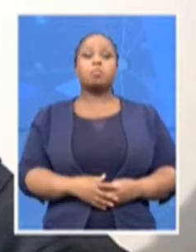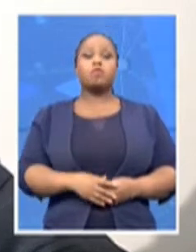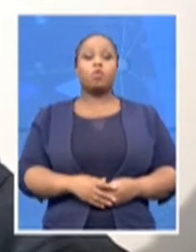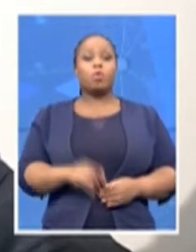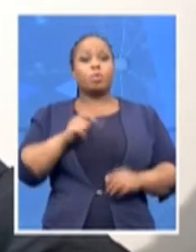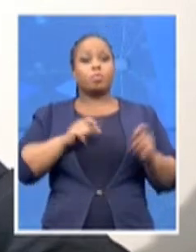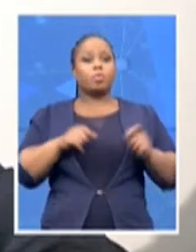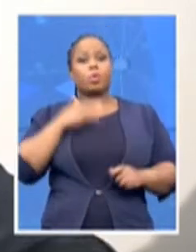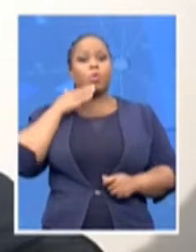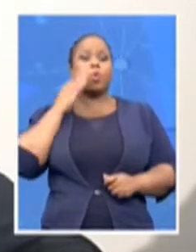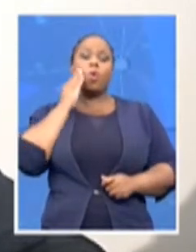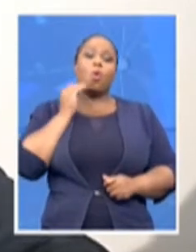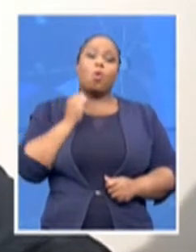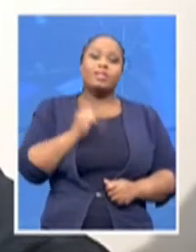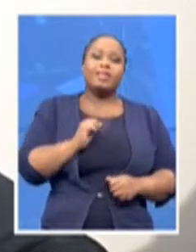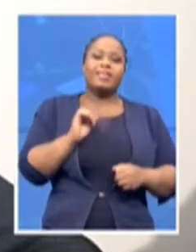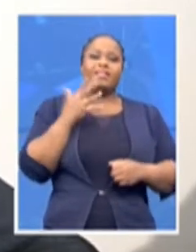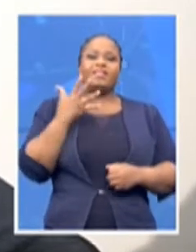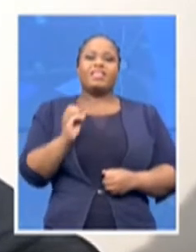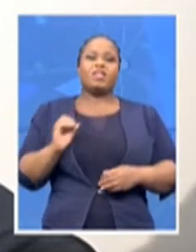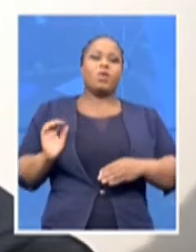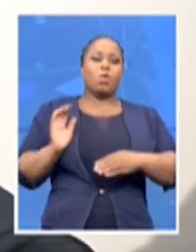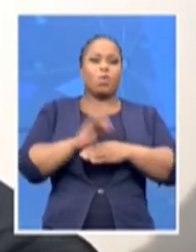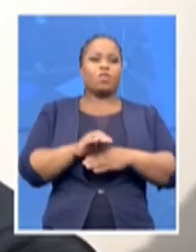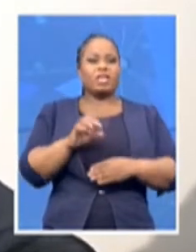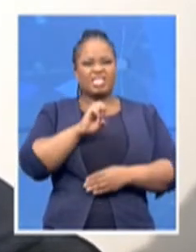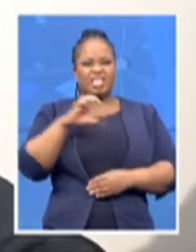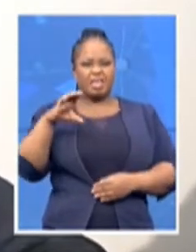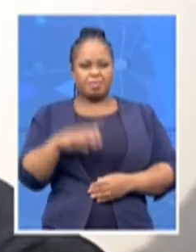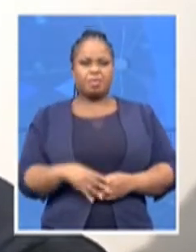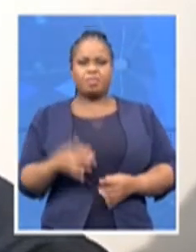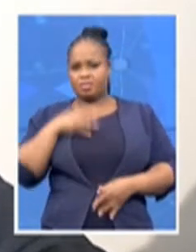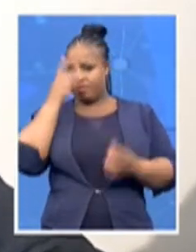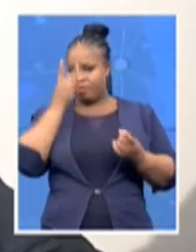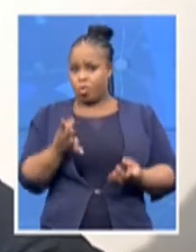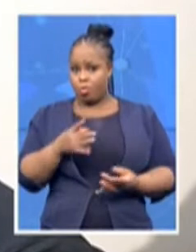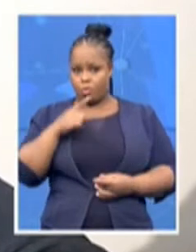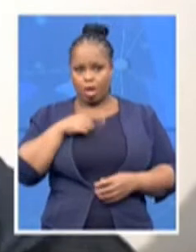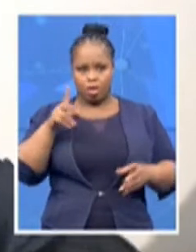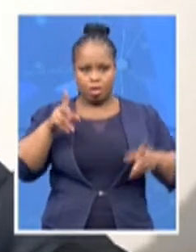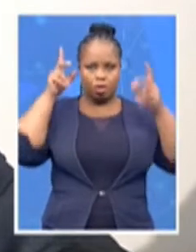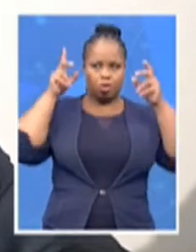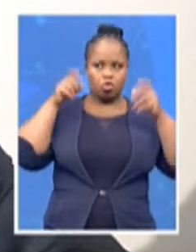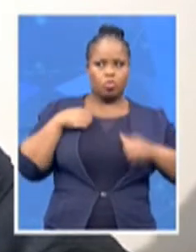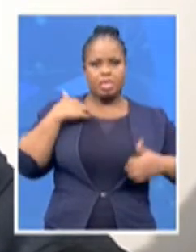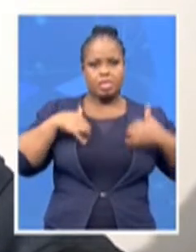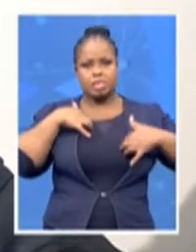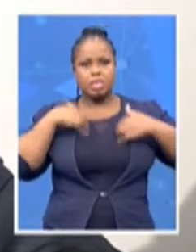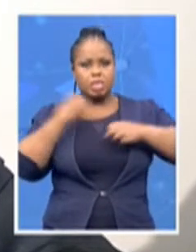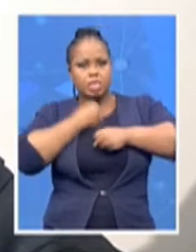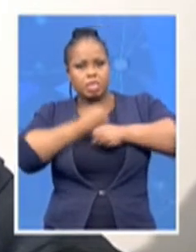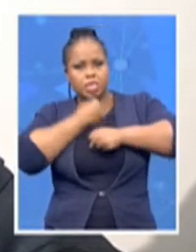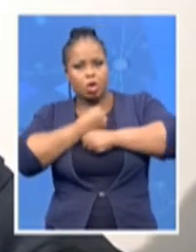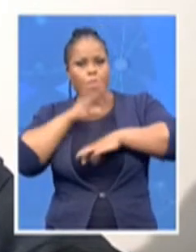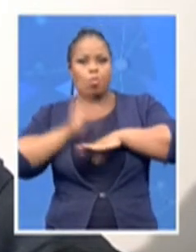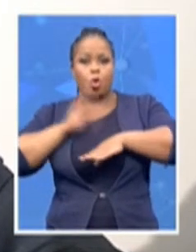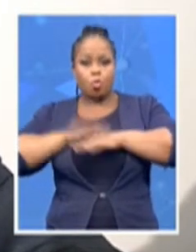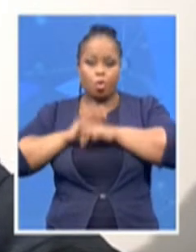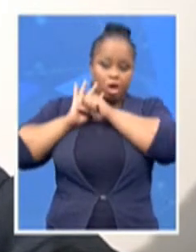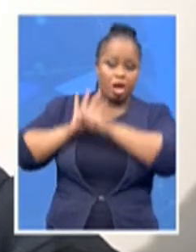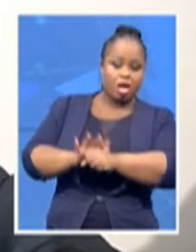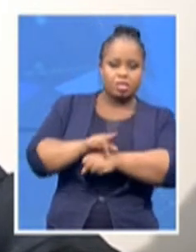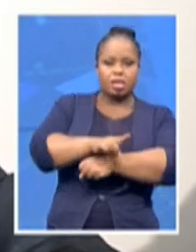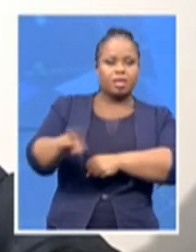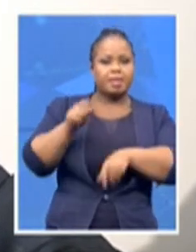So I'm giving you this figure so that you must be ambitious, put more pressure, Premier, and get the people out there to